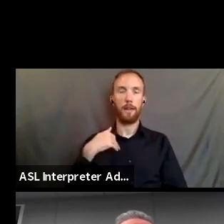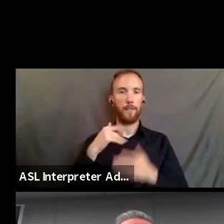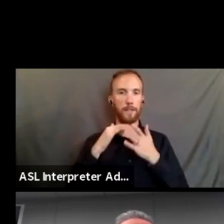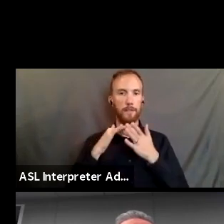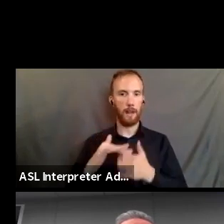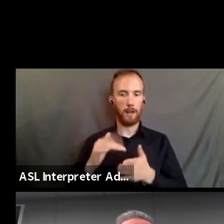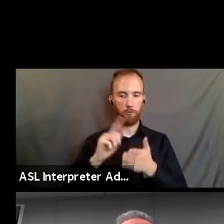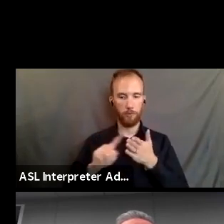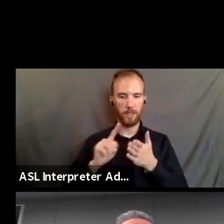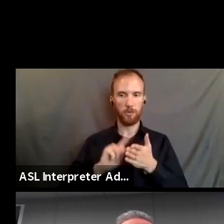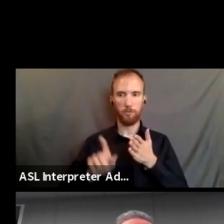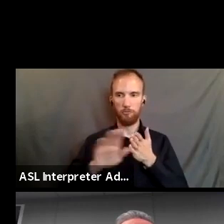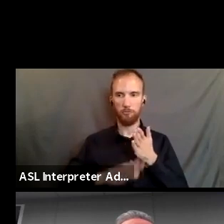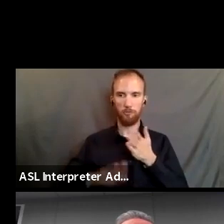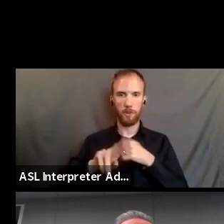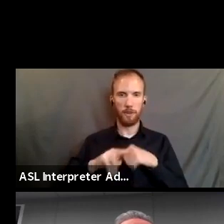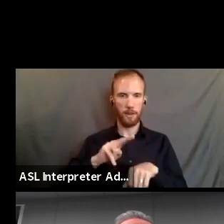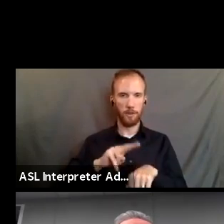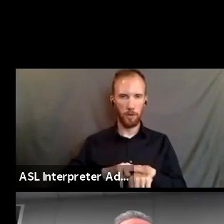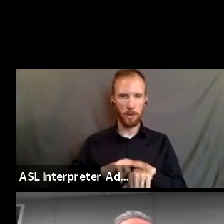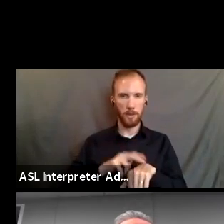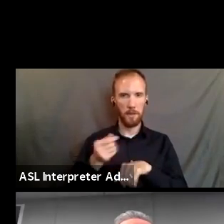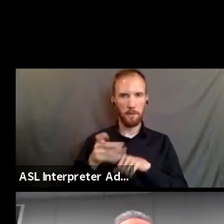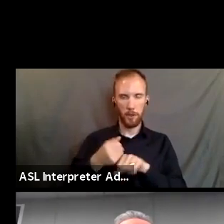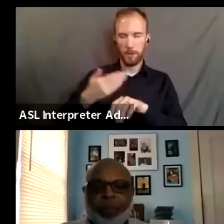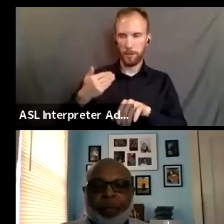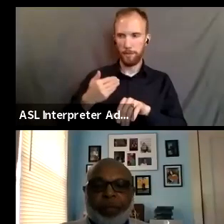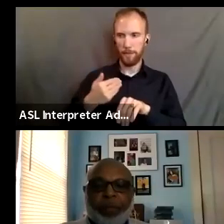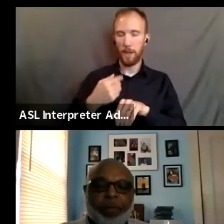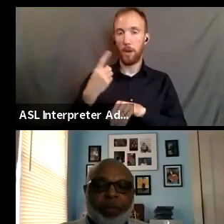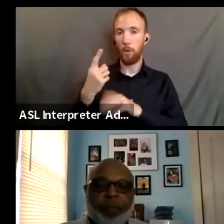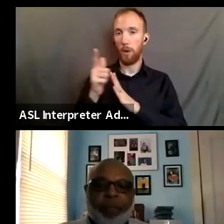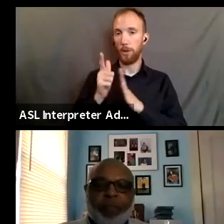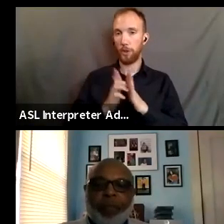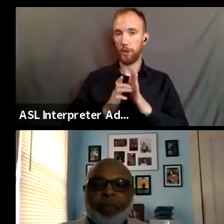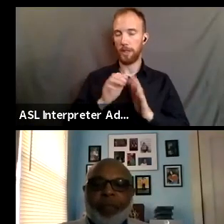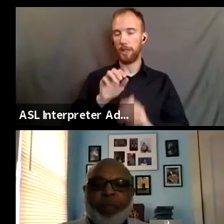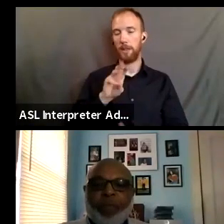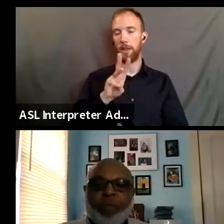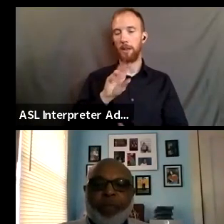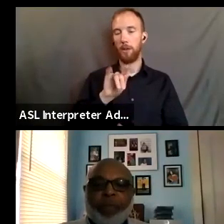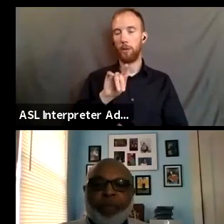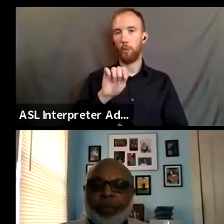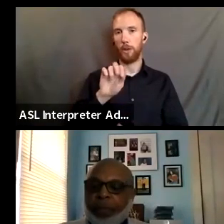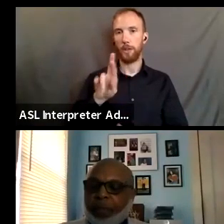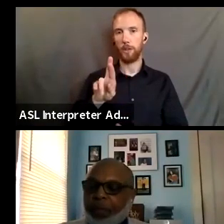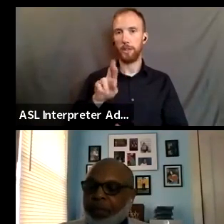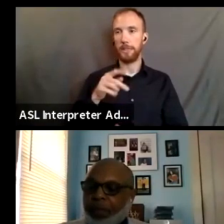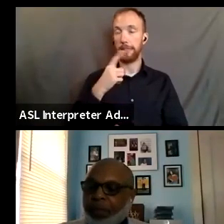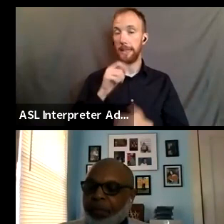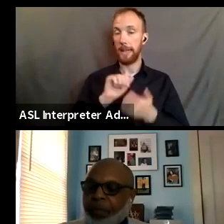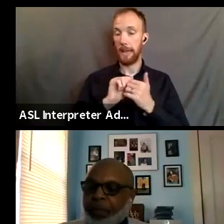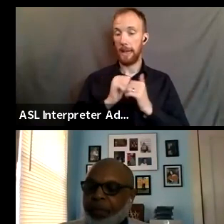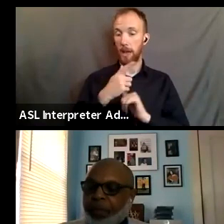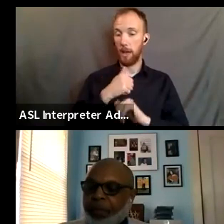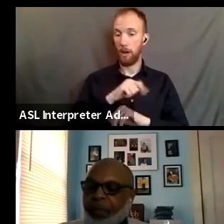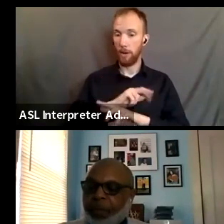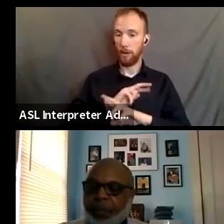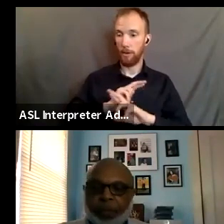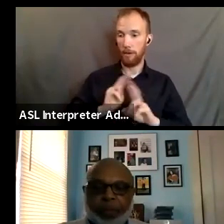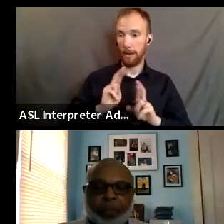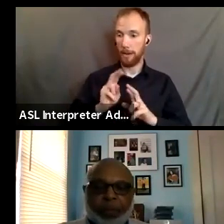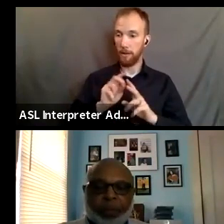like to quote one of their lead attorneys amir whitaker who stated how we prepare for and respond to children in need of support is a